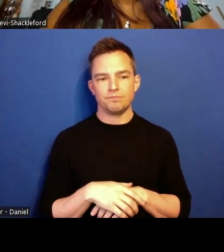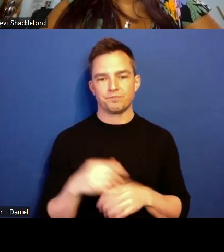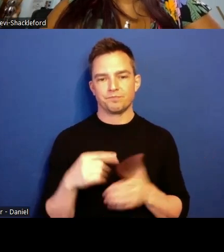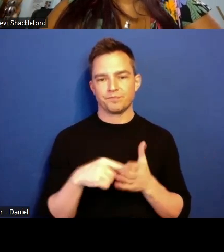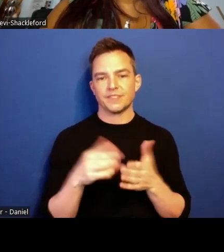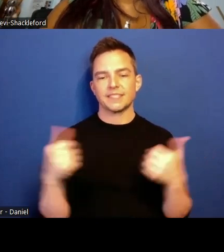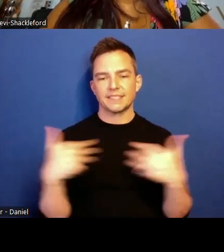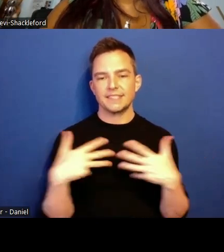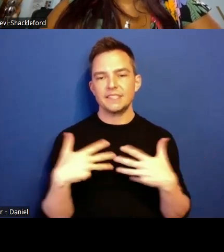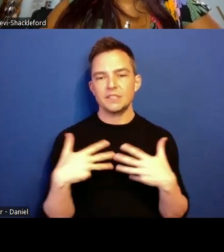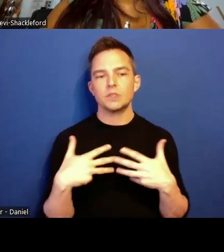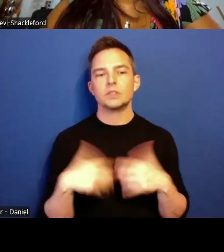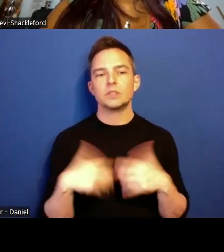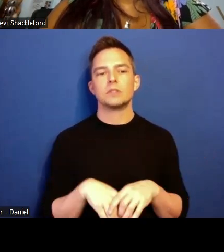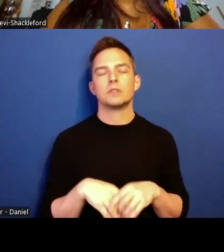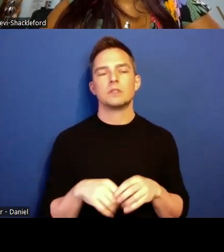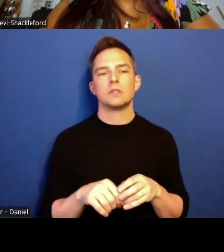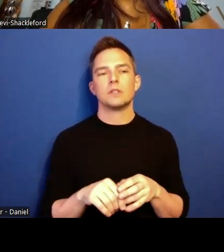scary. It's